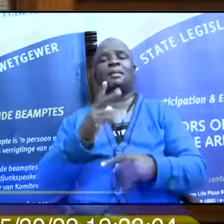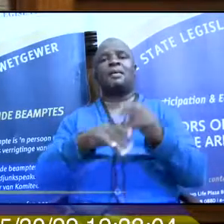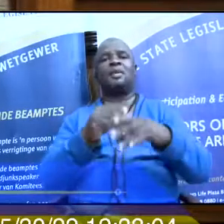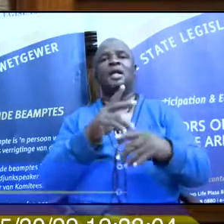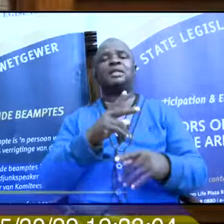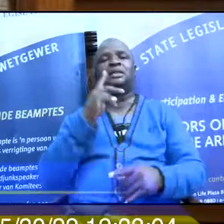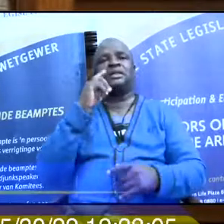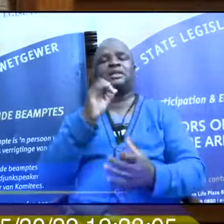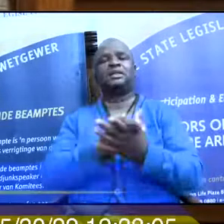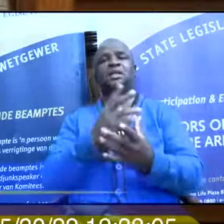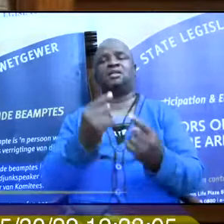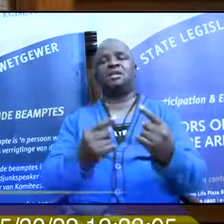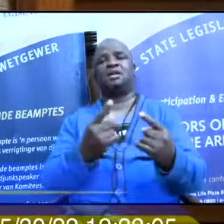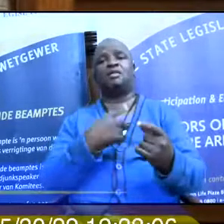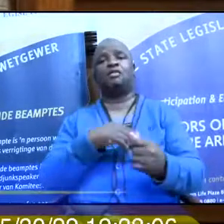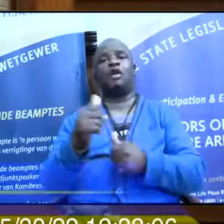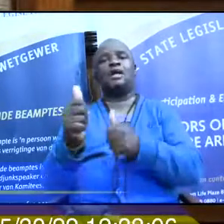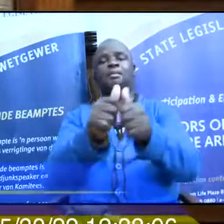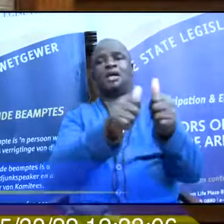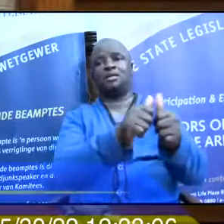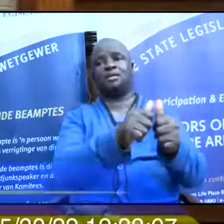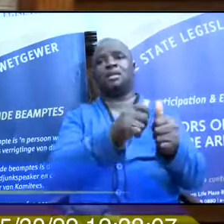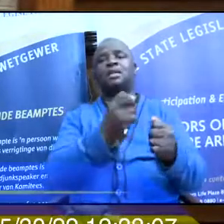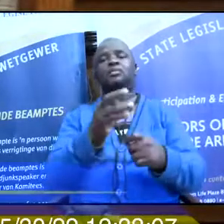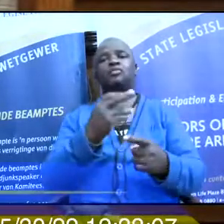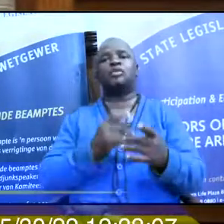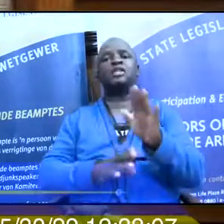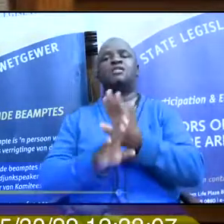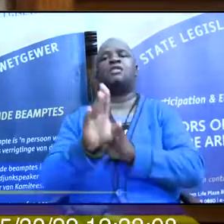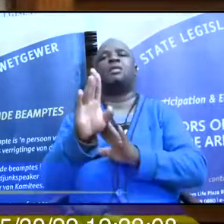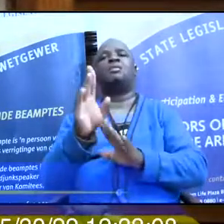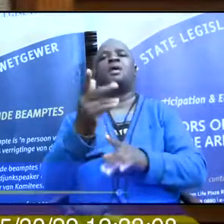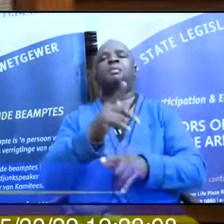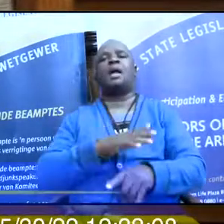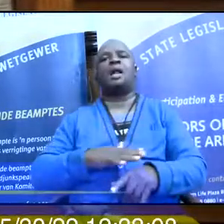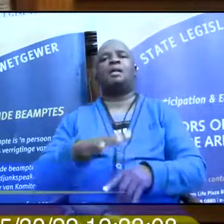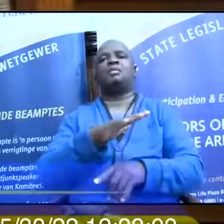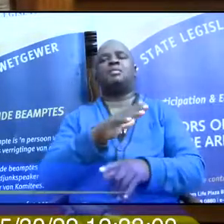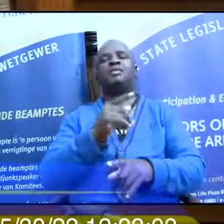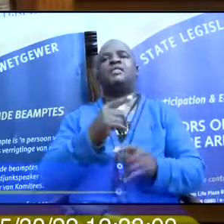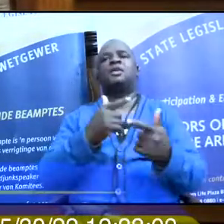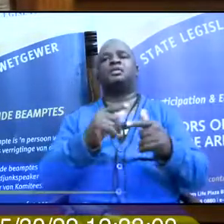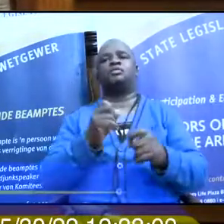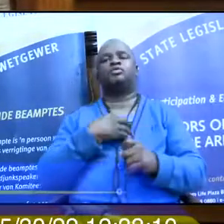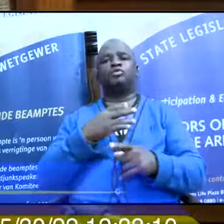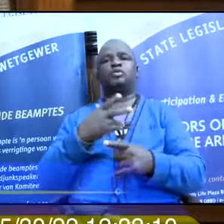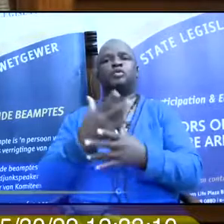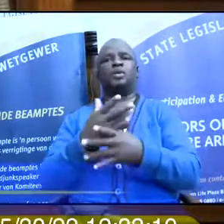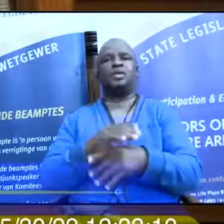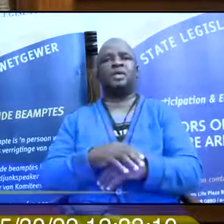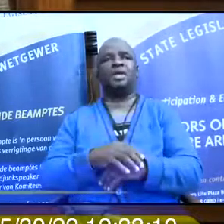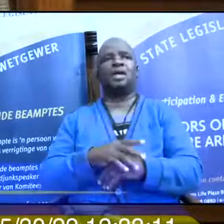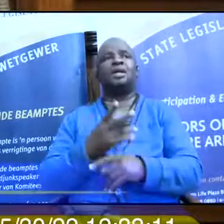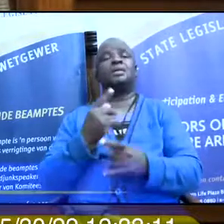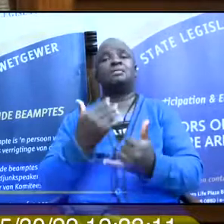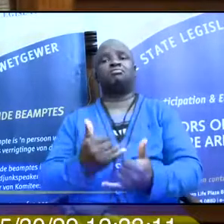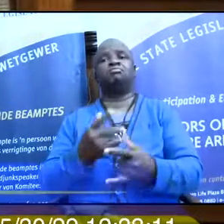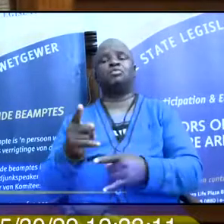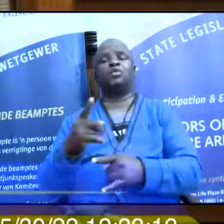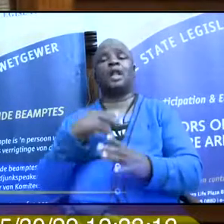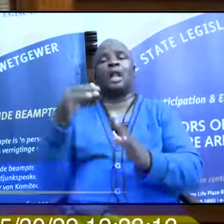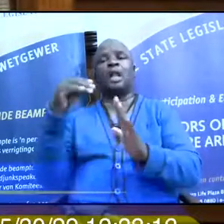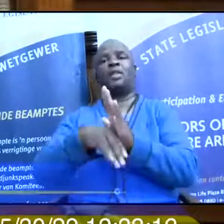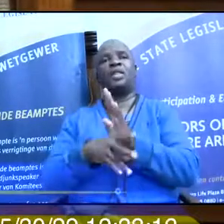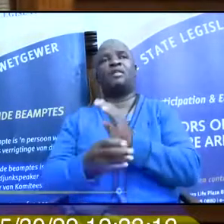parties and enhance the quality of labor nations which is now deemed to be collapsing and it is under a serious